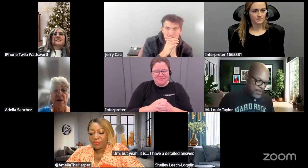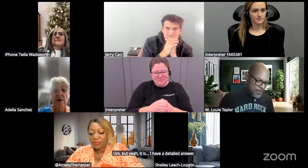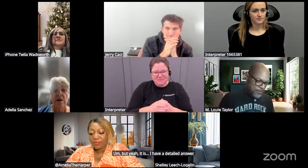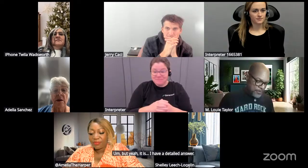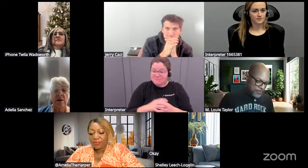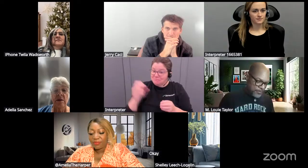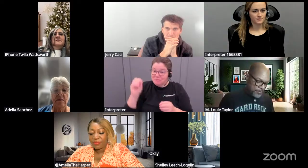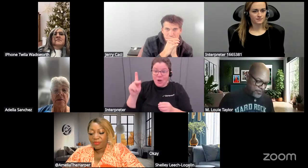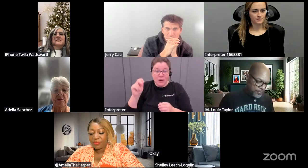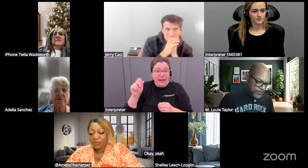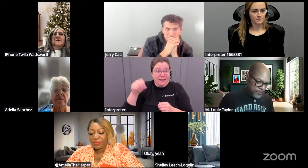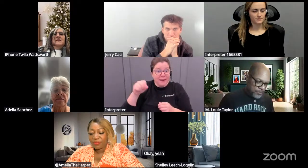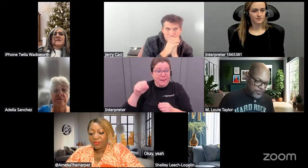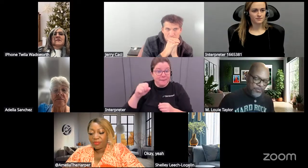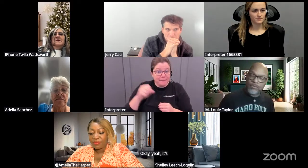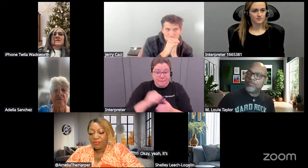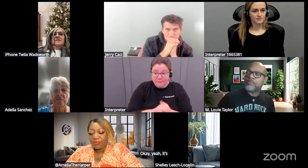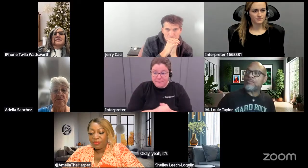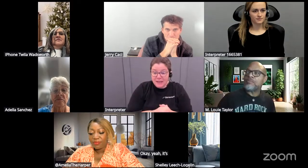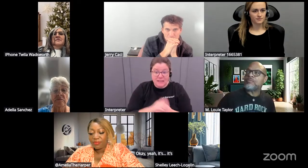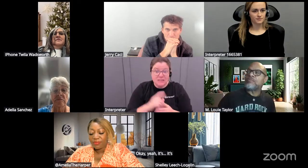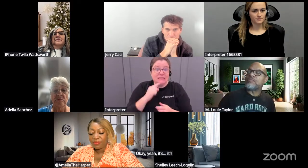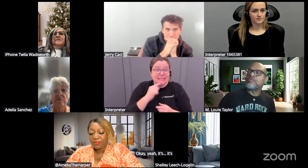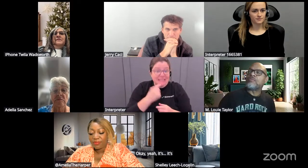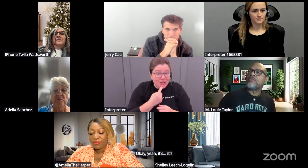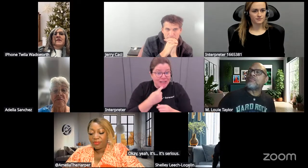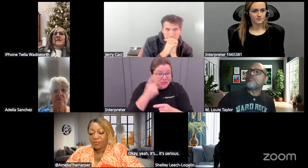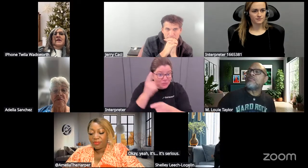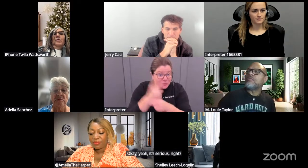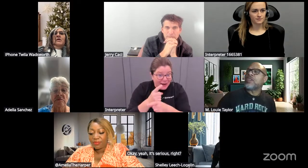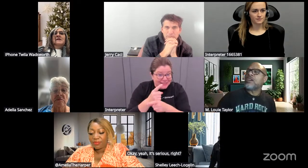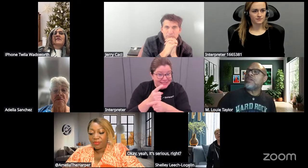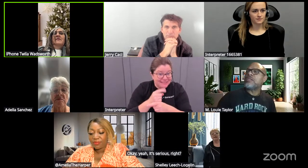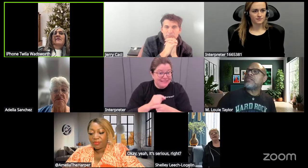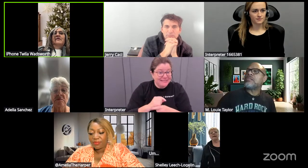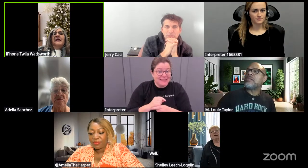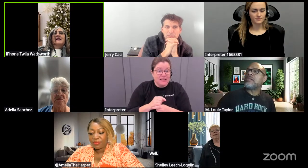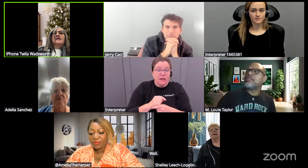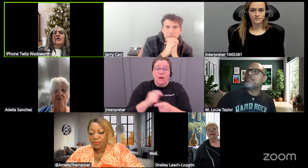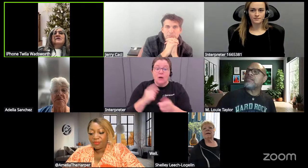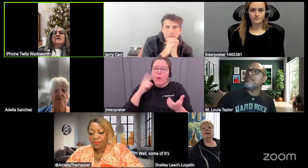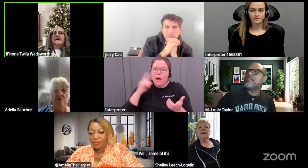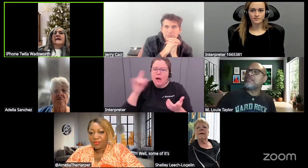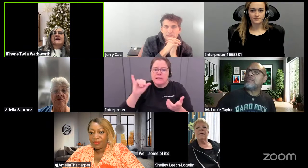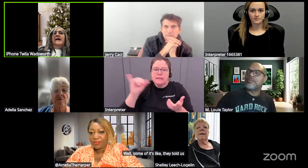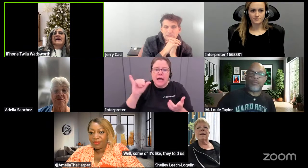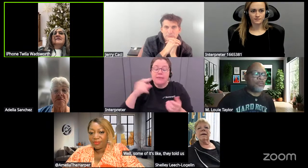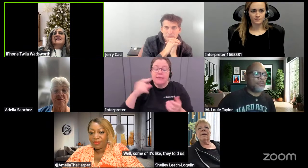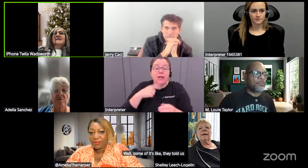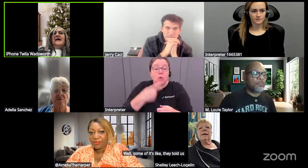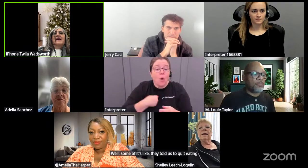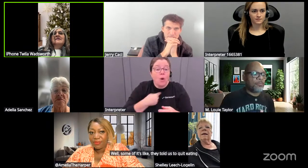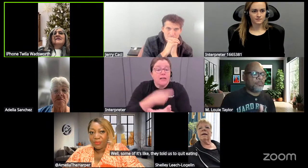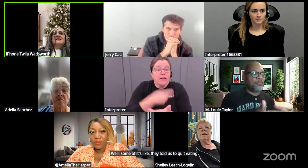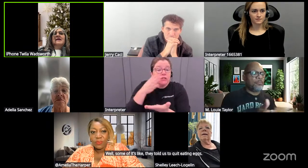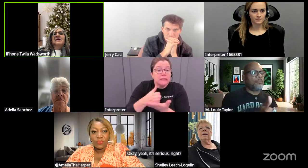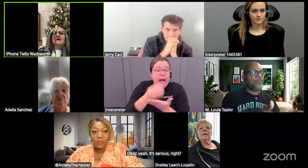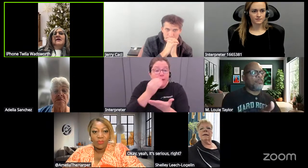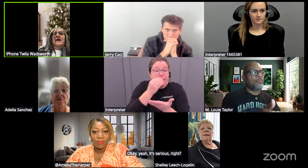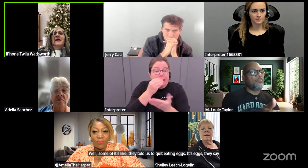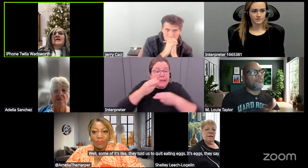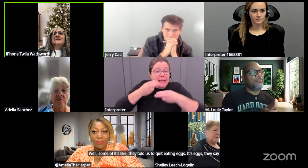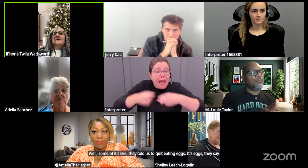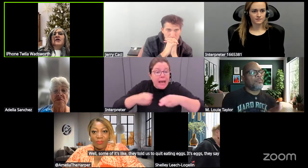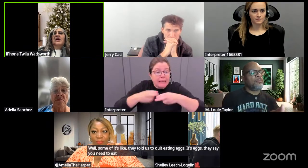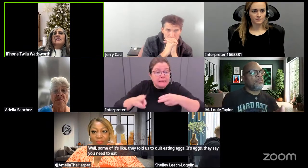Um, okay, yeah, it's serious, right? Well, some of it's like they told us to quit eating eggs. It's eggs. They say you need to